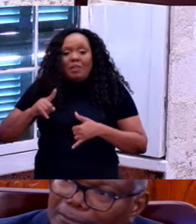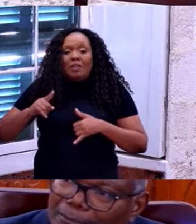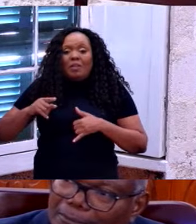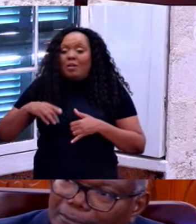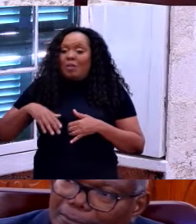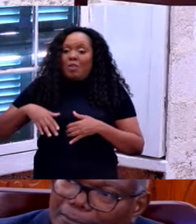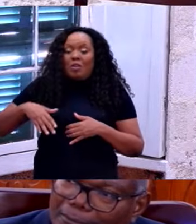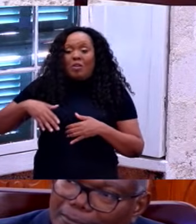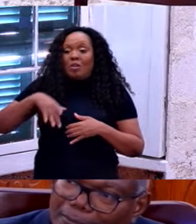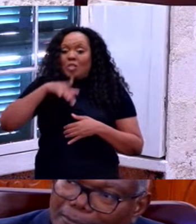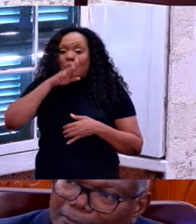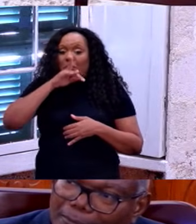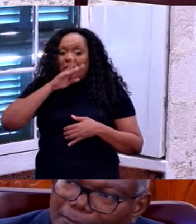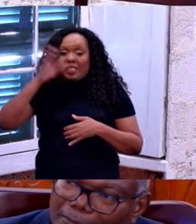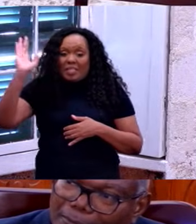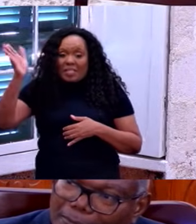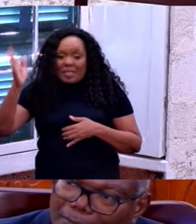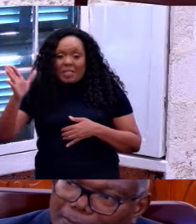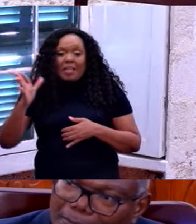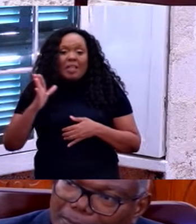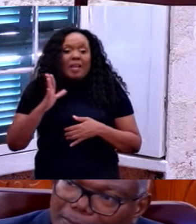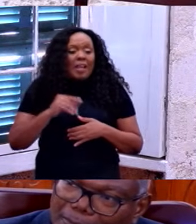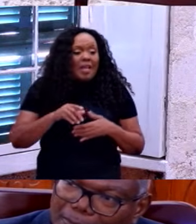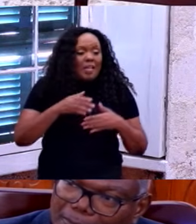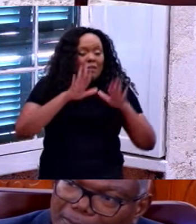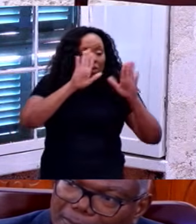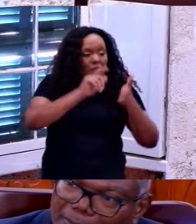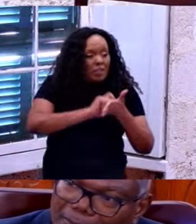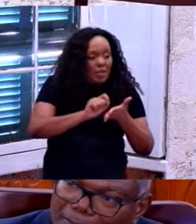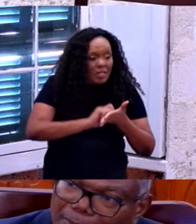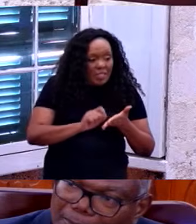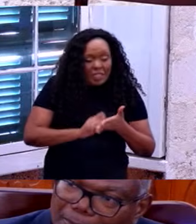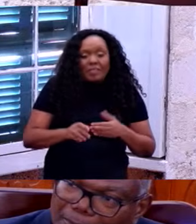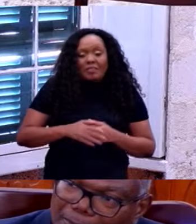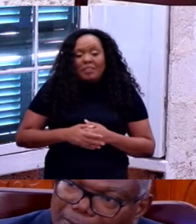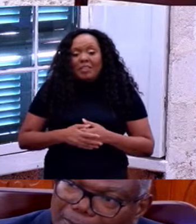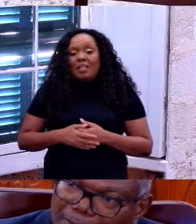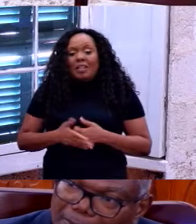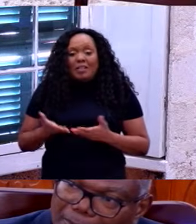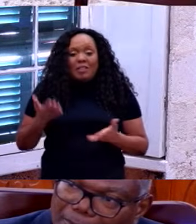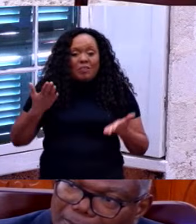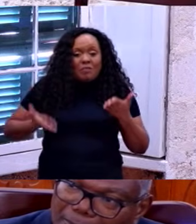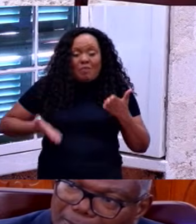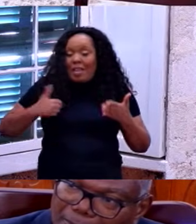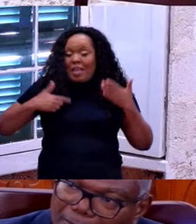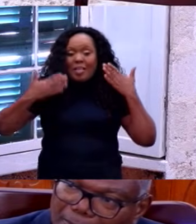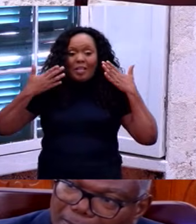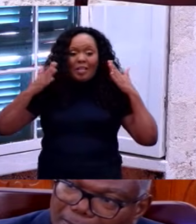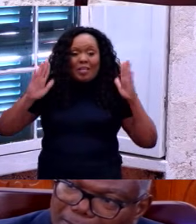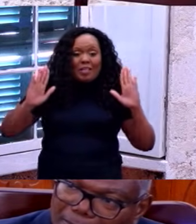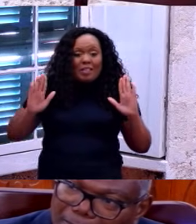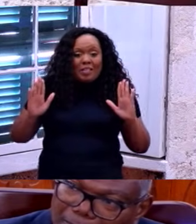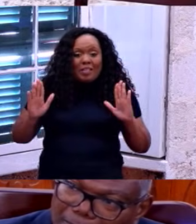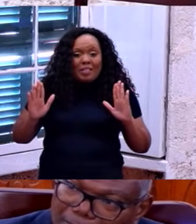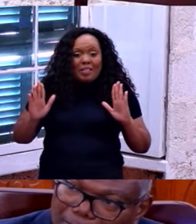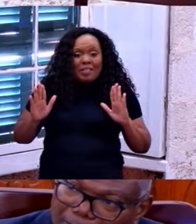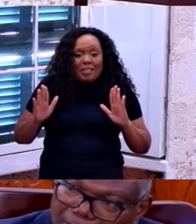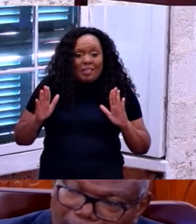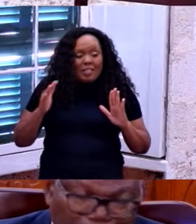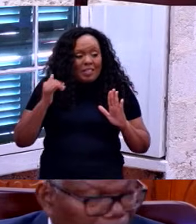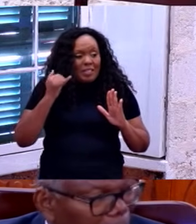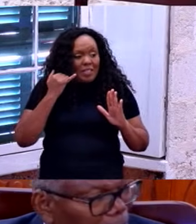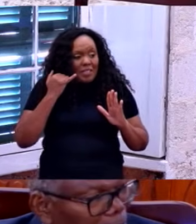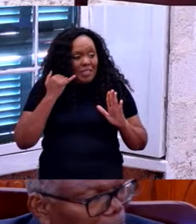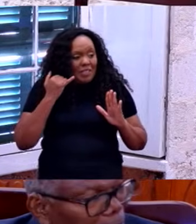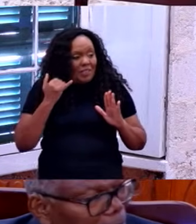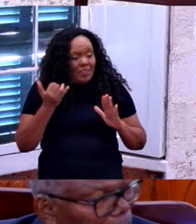I think last year we did public speaking, so this year is writing. And perhaps, I don't know if anybody in here would be the recipient of the